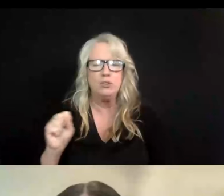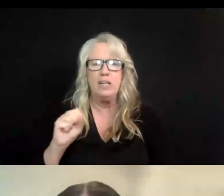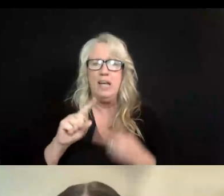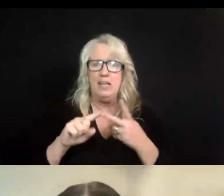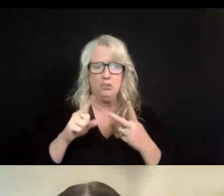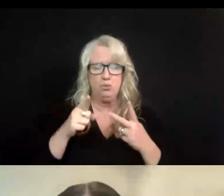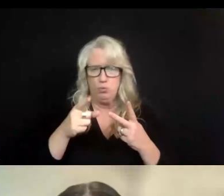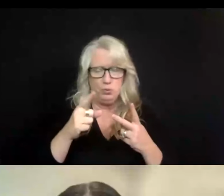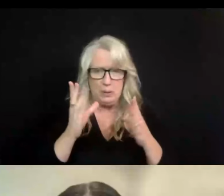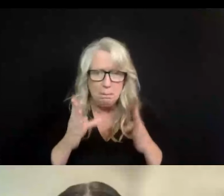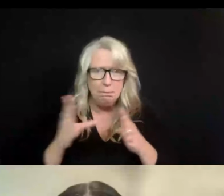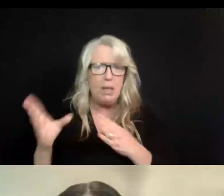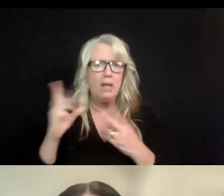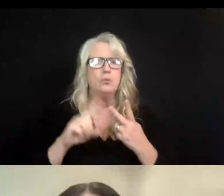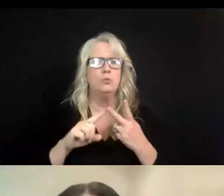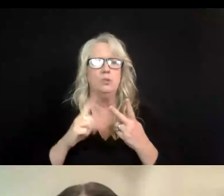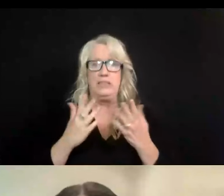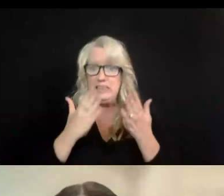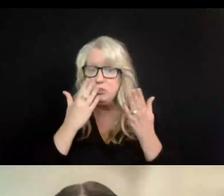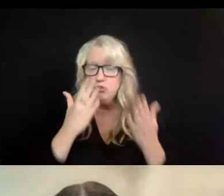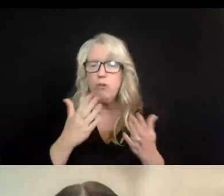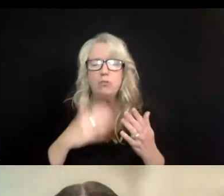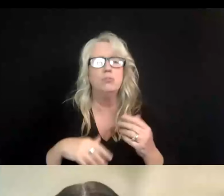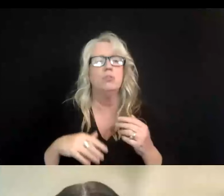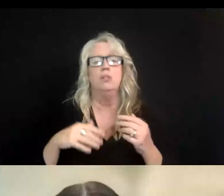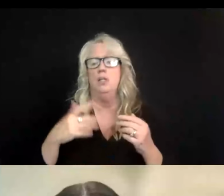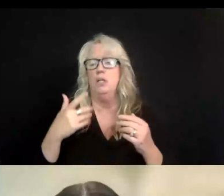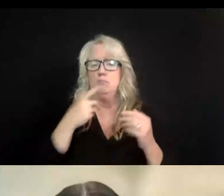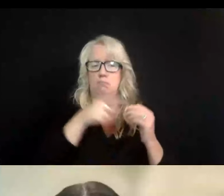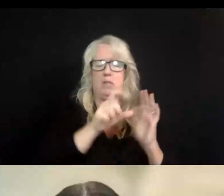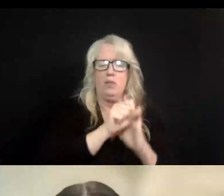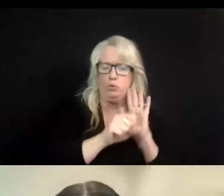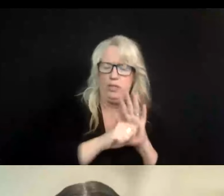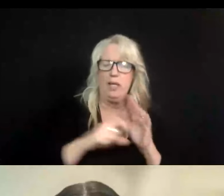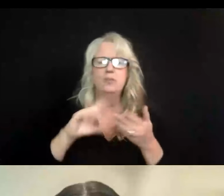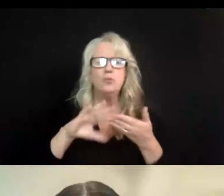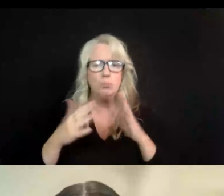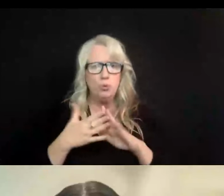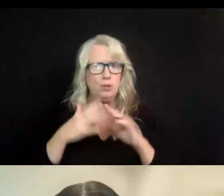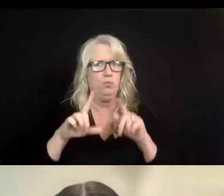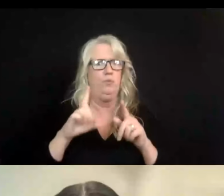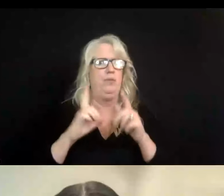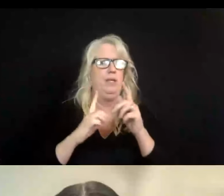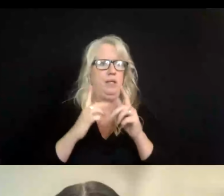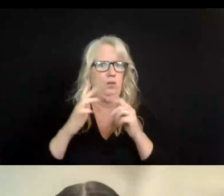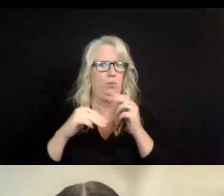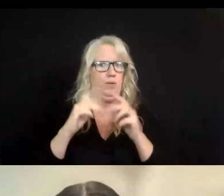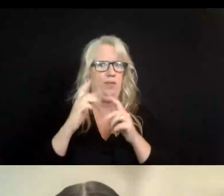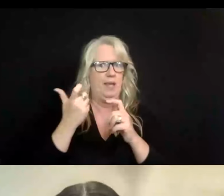suggestions were things that states and communities should consider as they build those out?